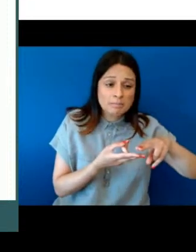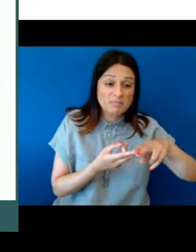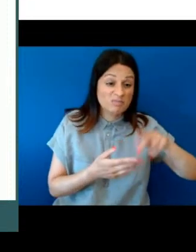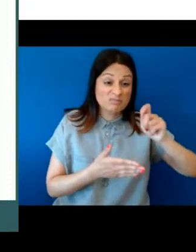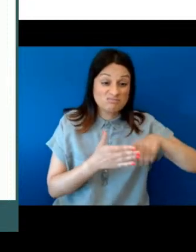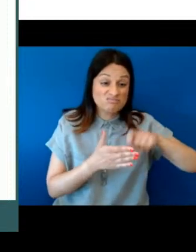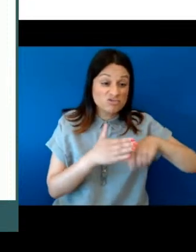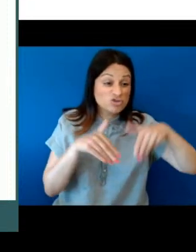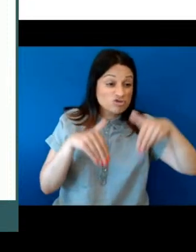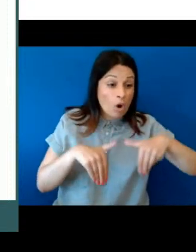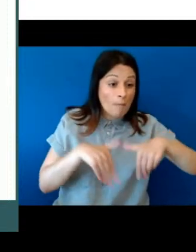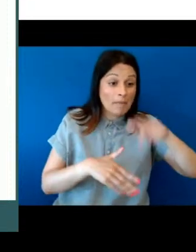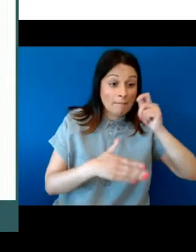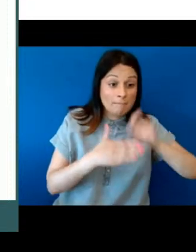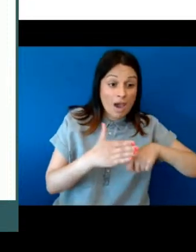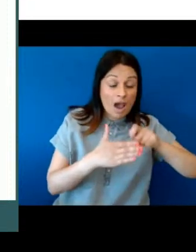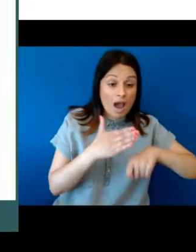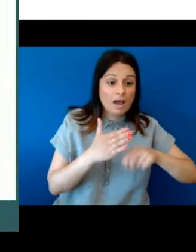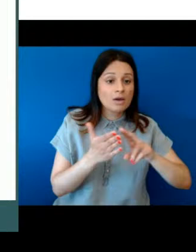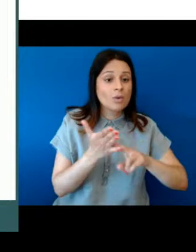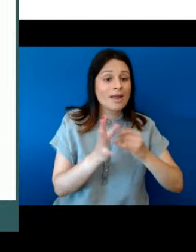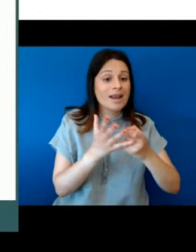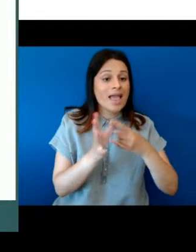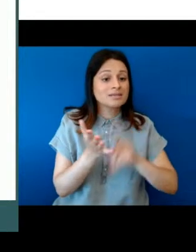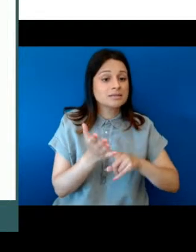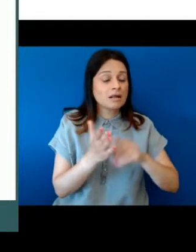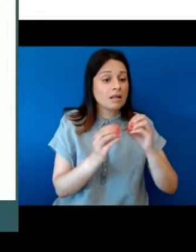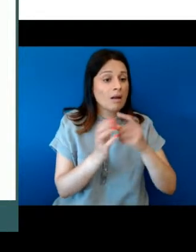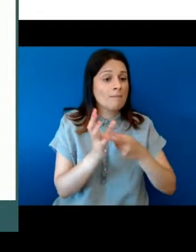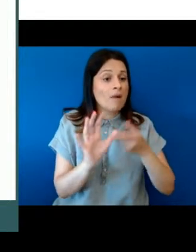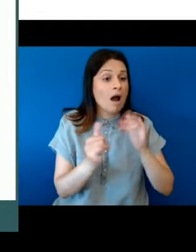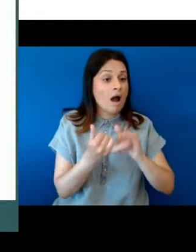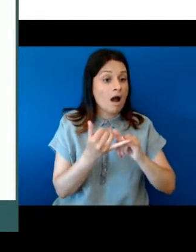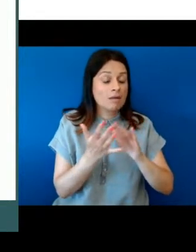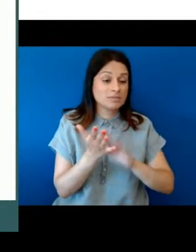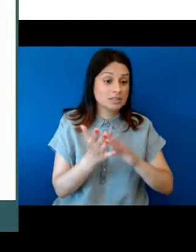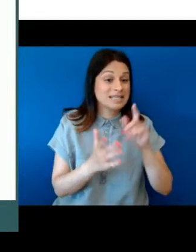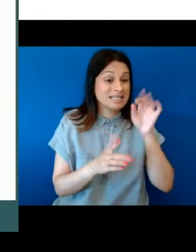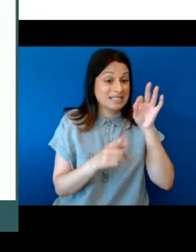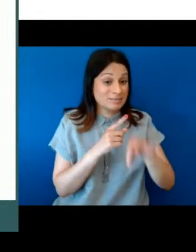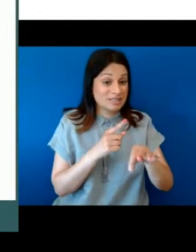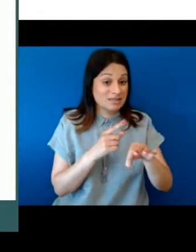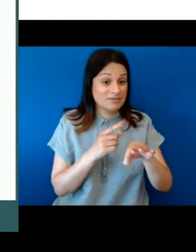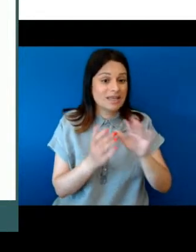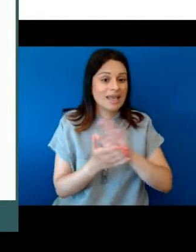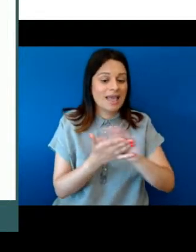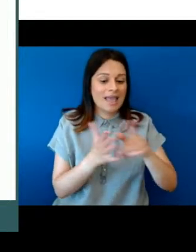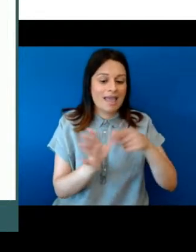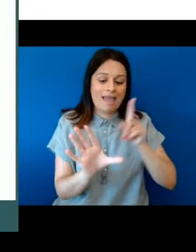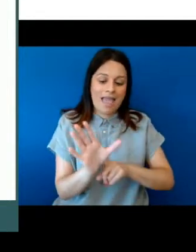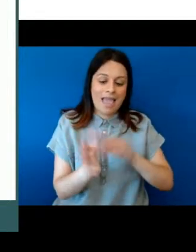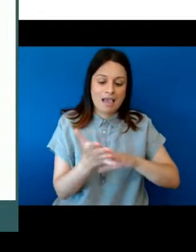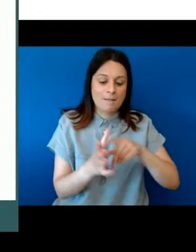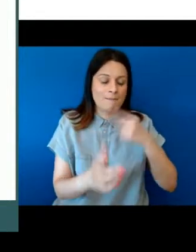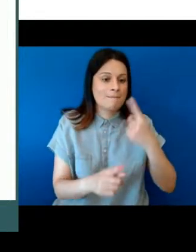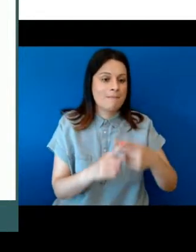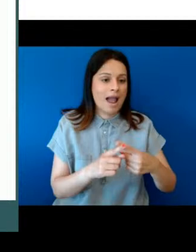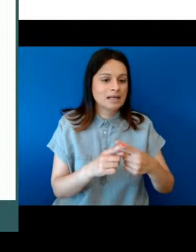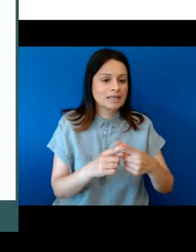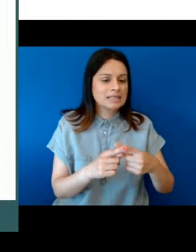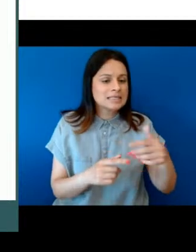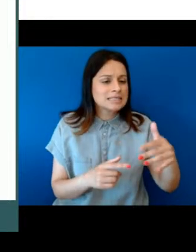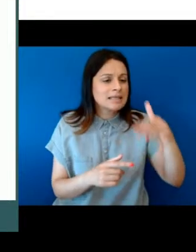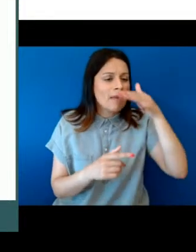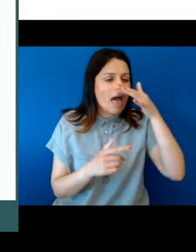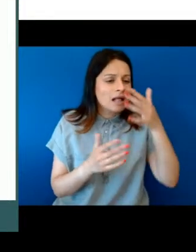some nasal balms which are marketed for hay fever, such as Haymax, which has got a light scent, and